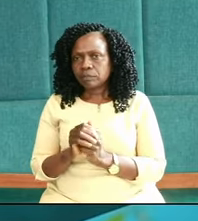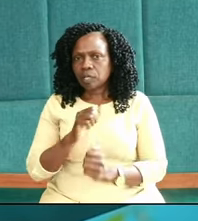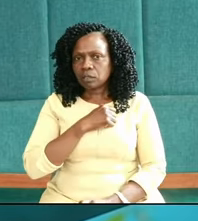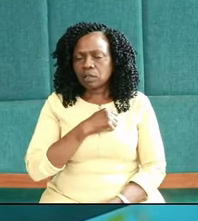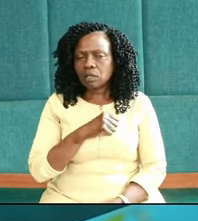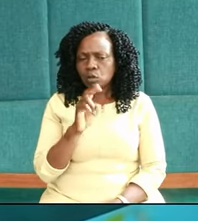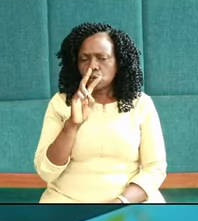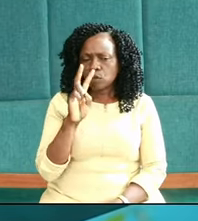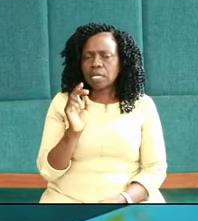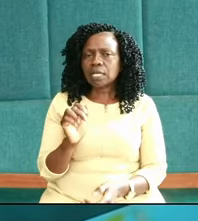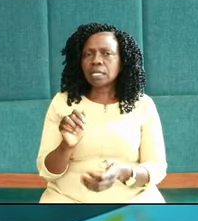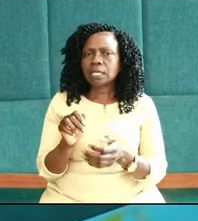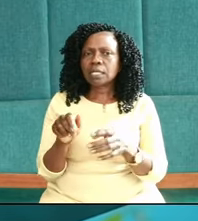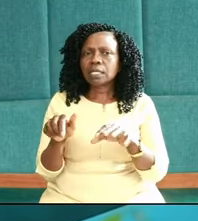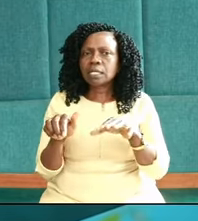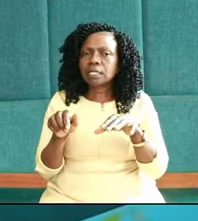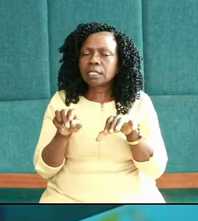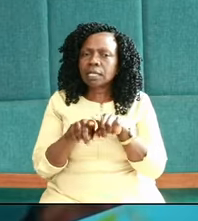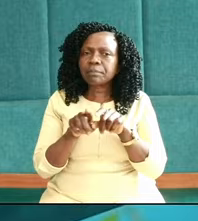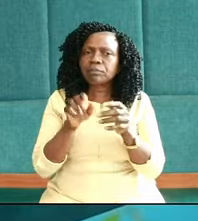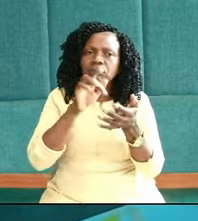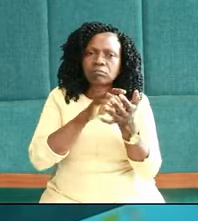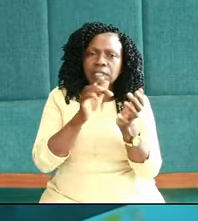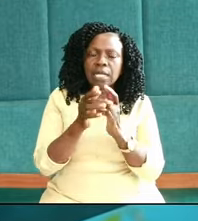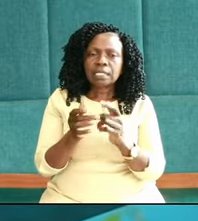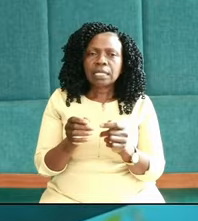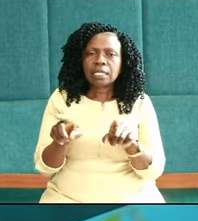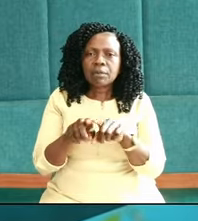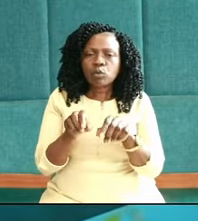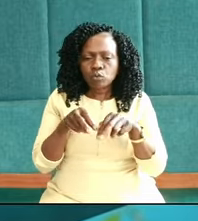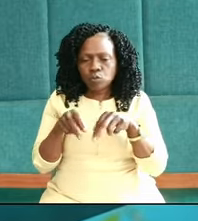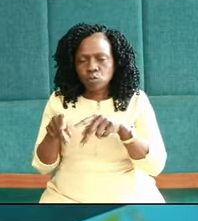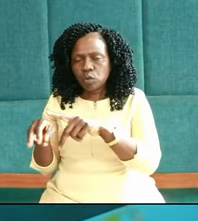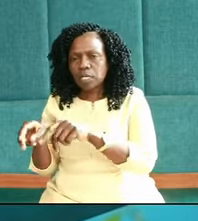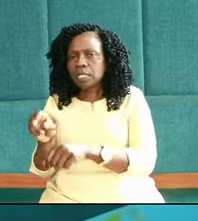looking at Jesus as he walked, he said,